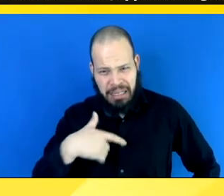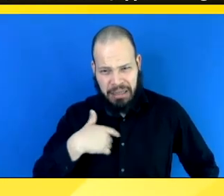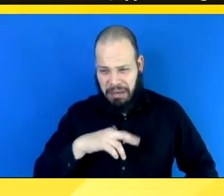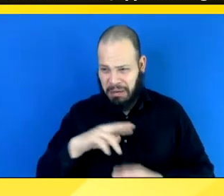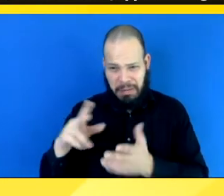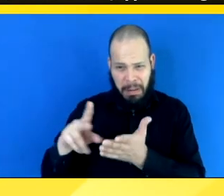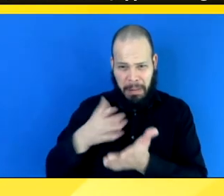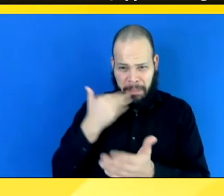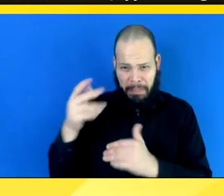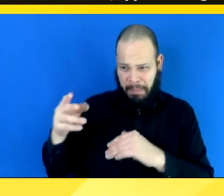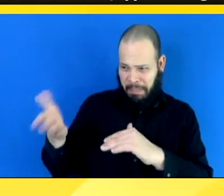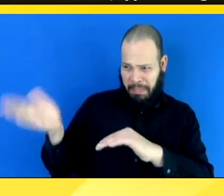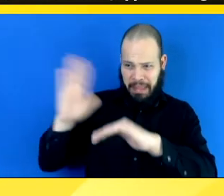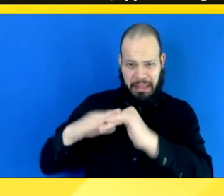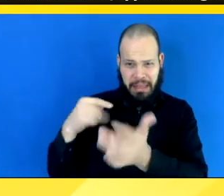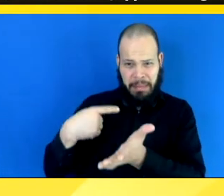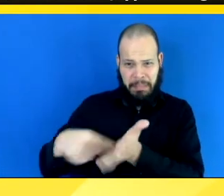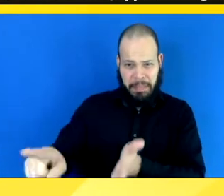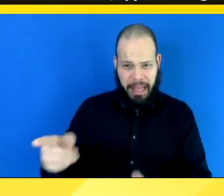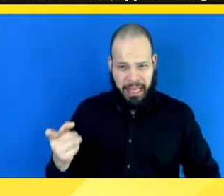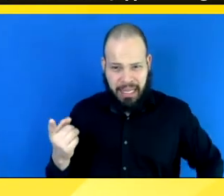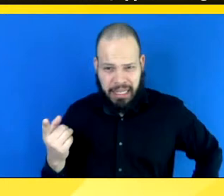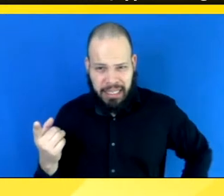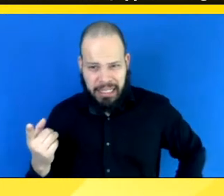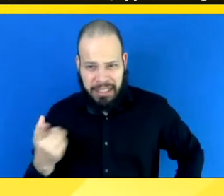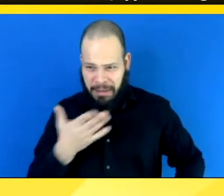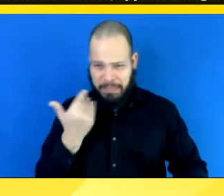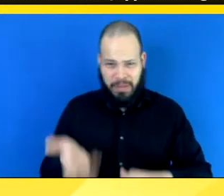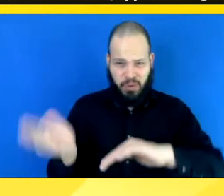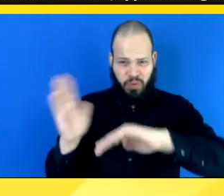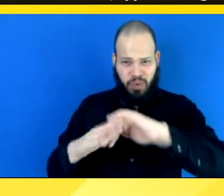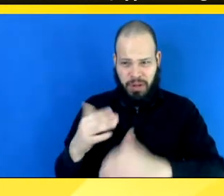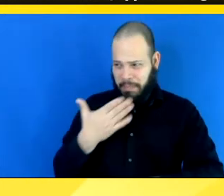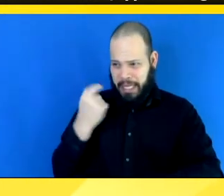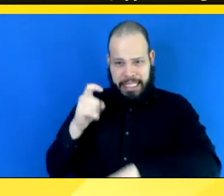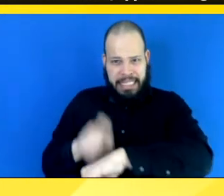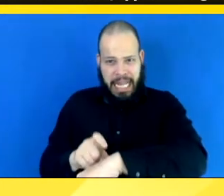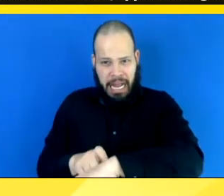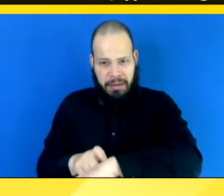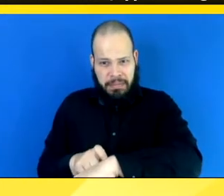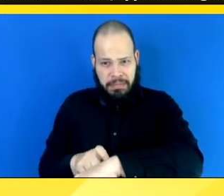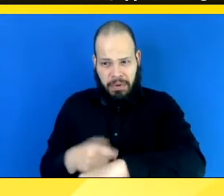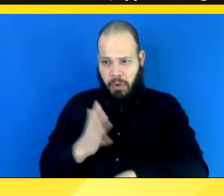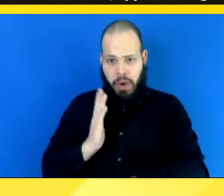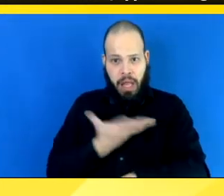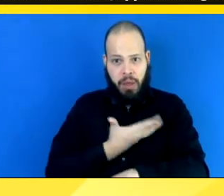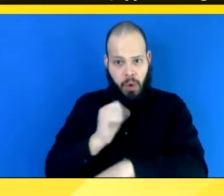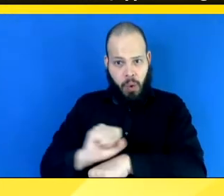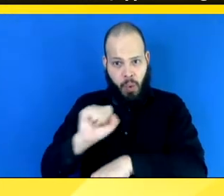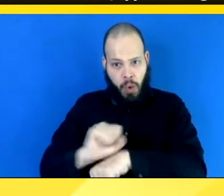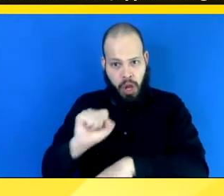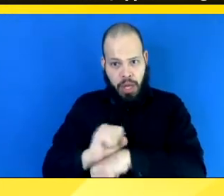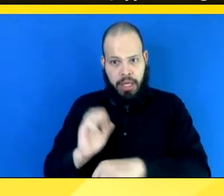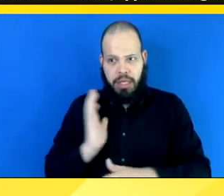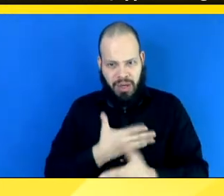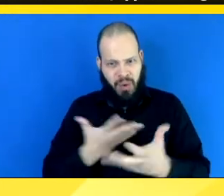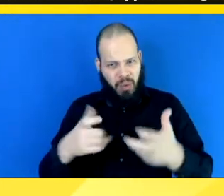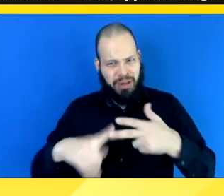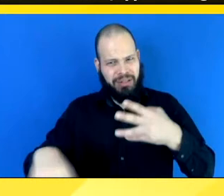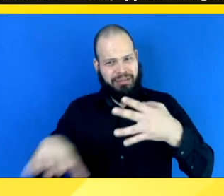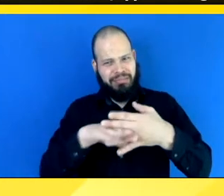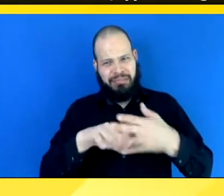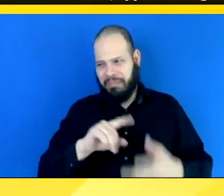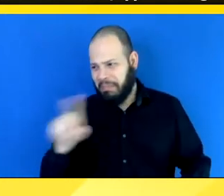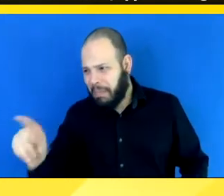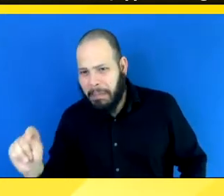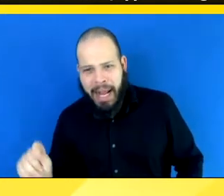want better time at work. We want to go to the bathroom at work. How could you work